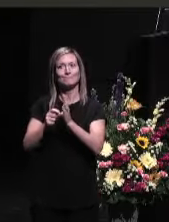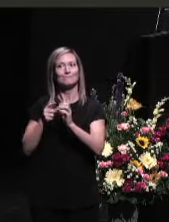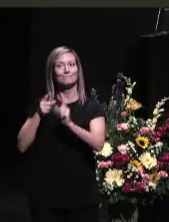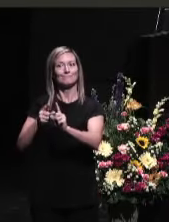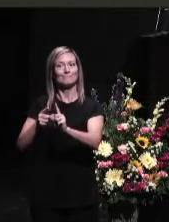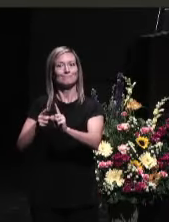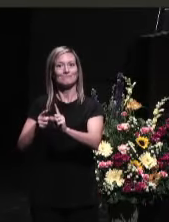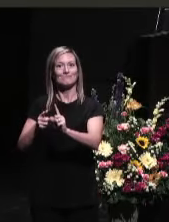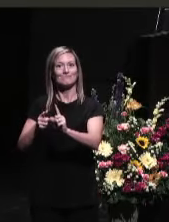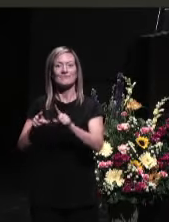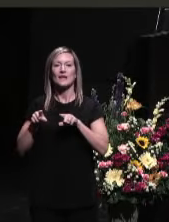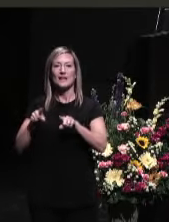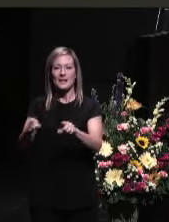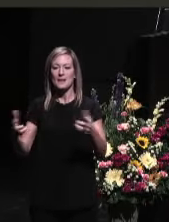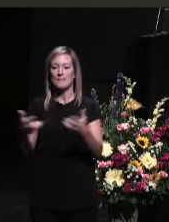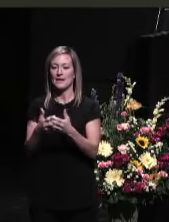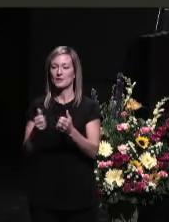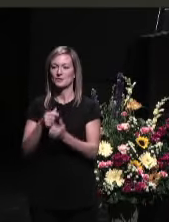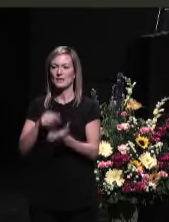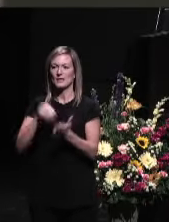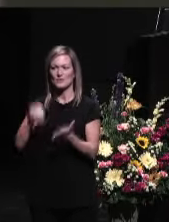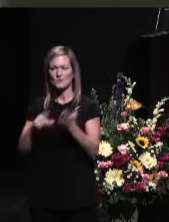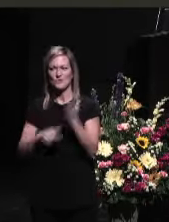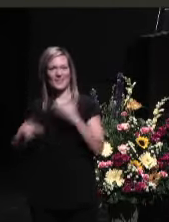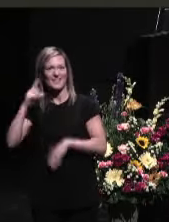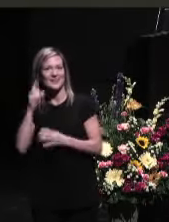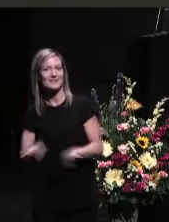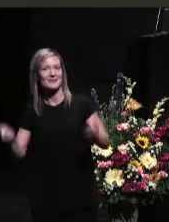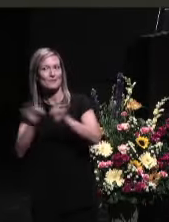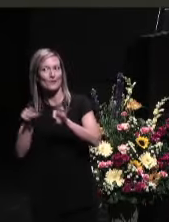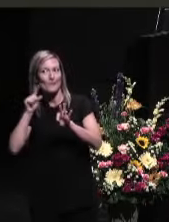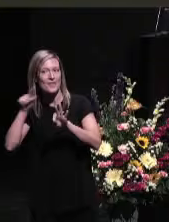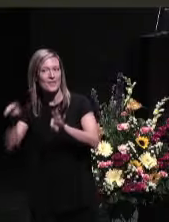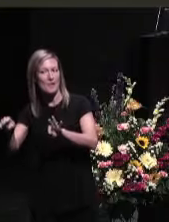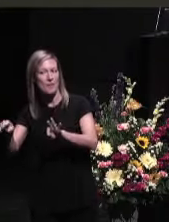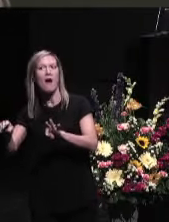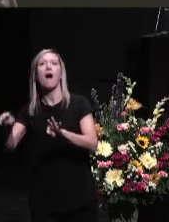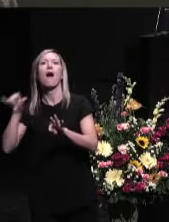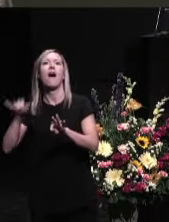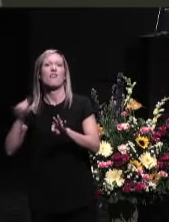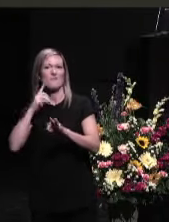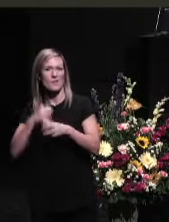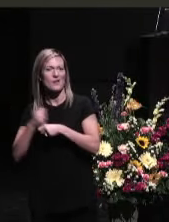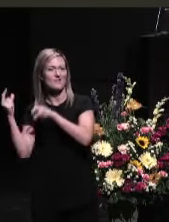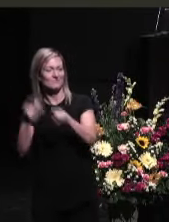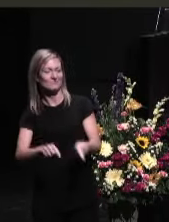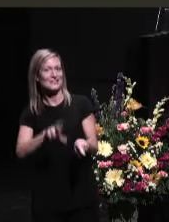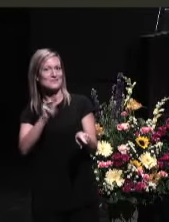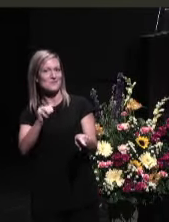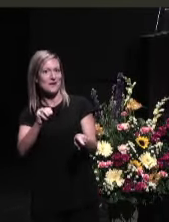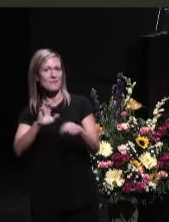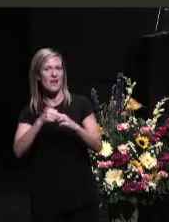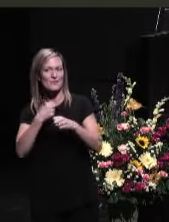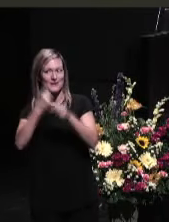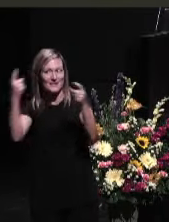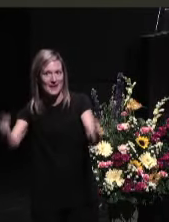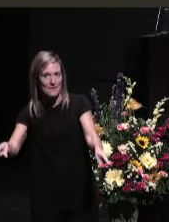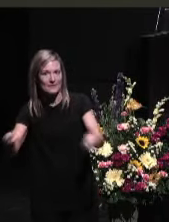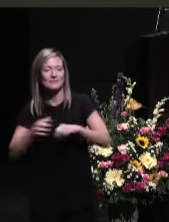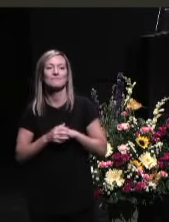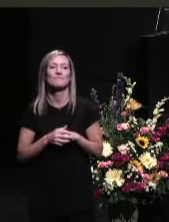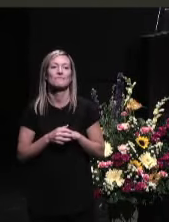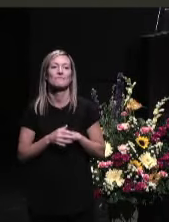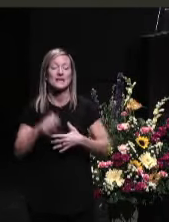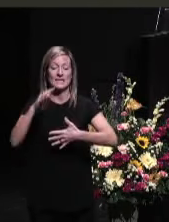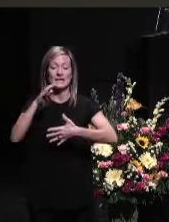our students are saying? This is what's important for them to make the choice about UWM. Seamless transfers is an important